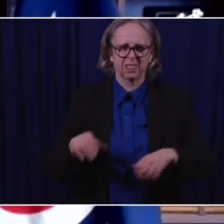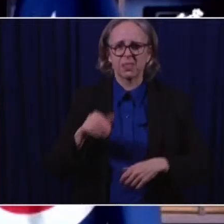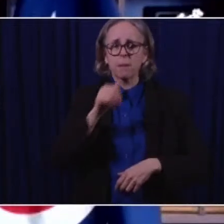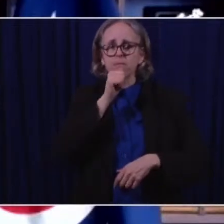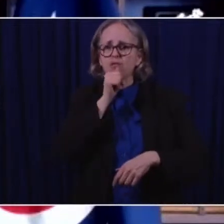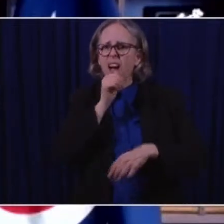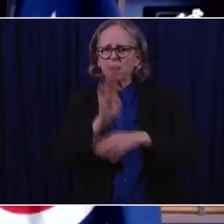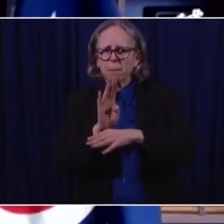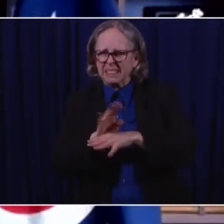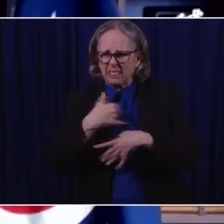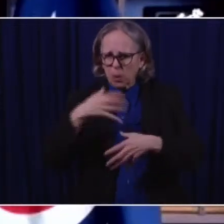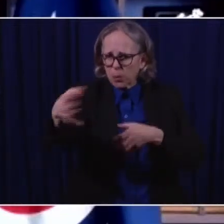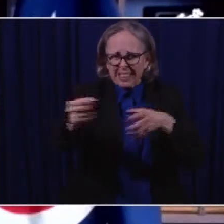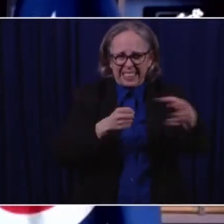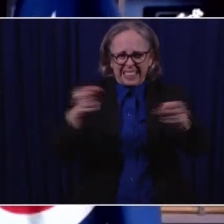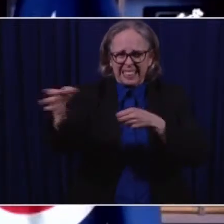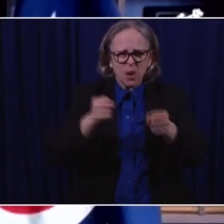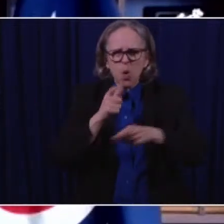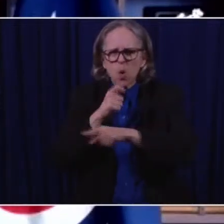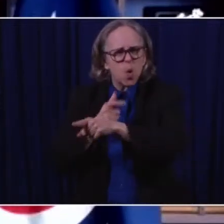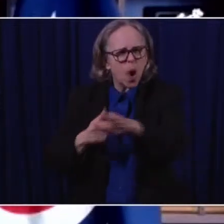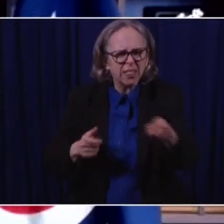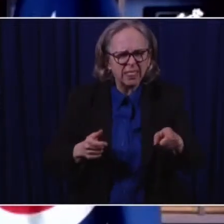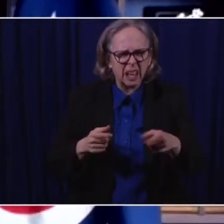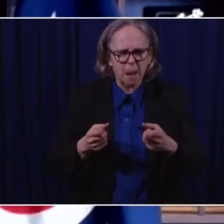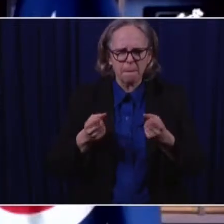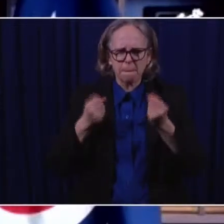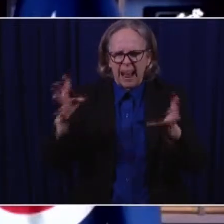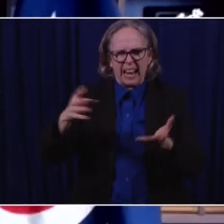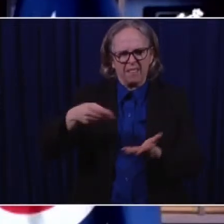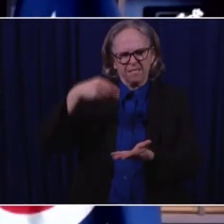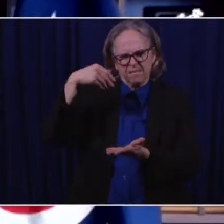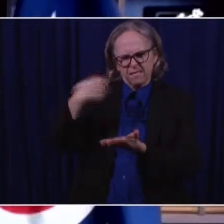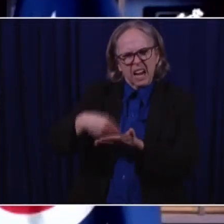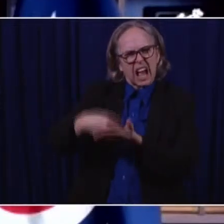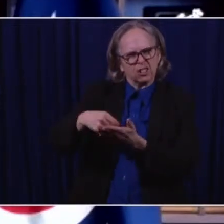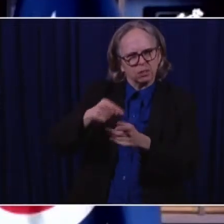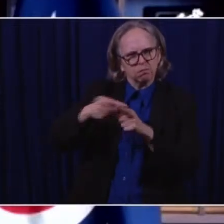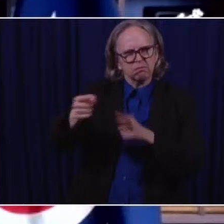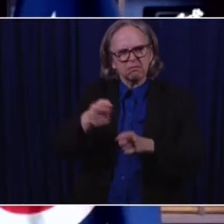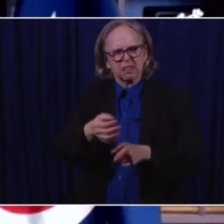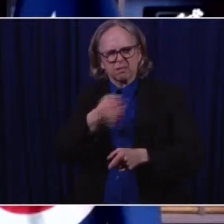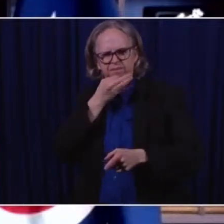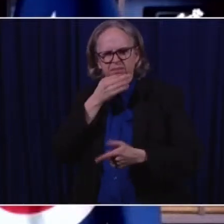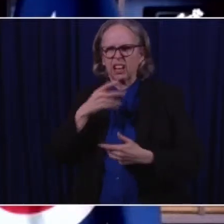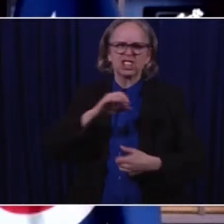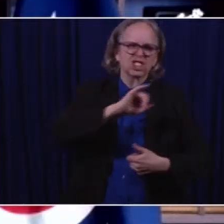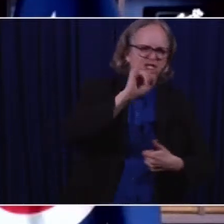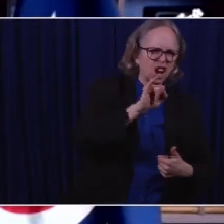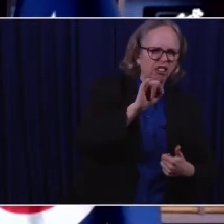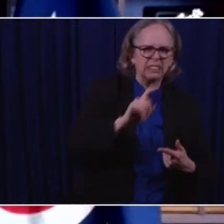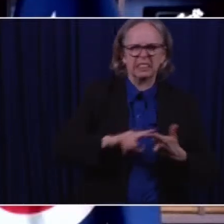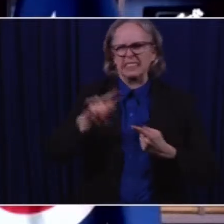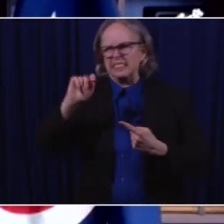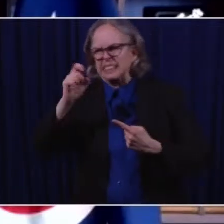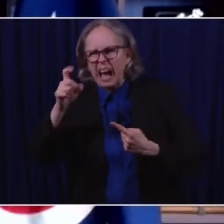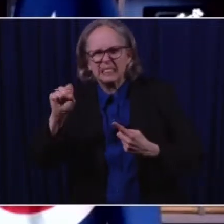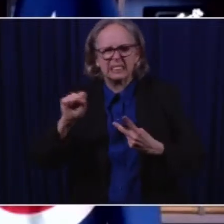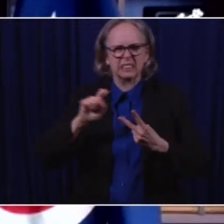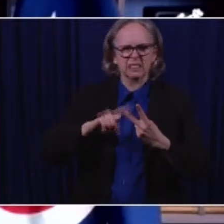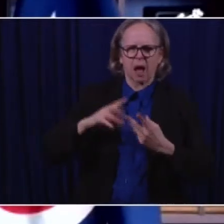insurance, who are facing these kinds of fraudulent activities on a regular basis.